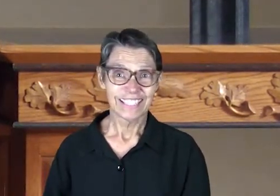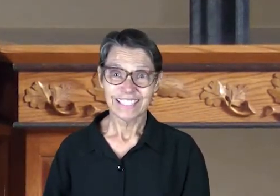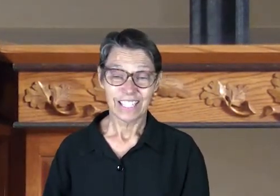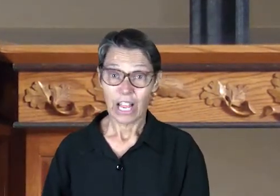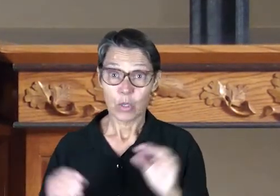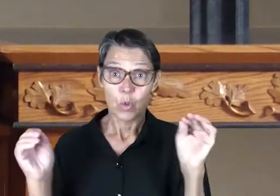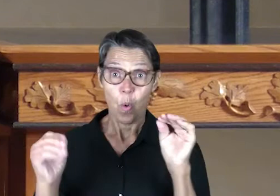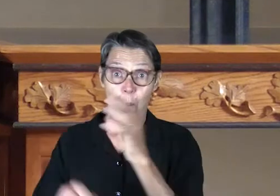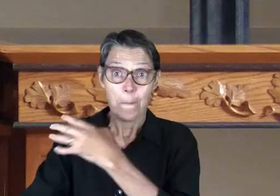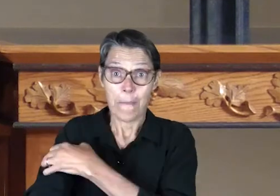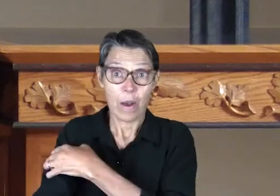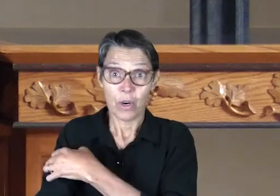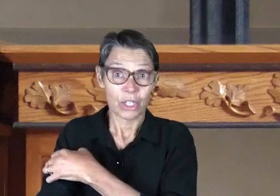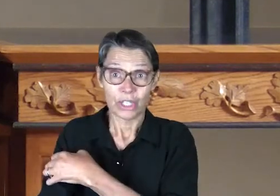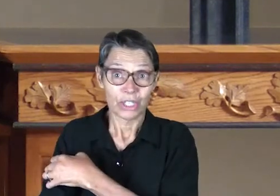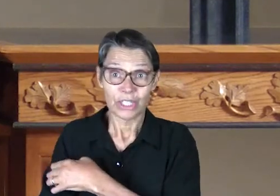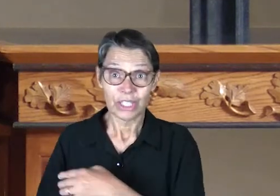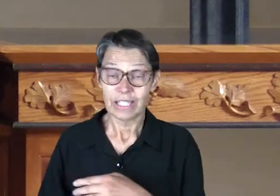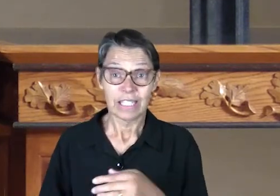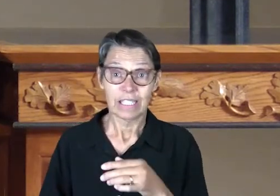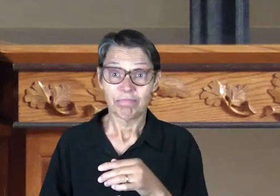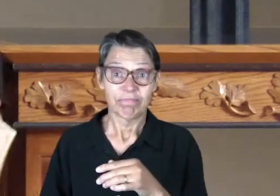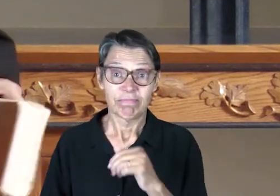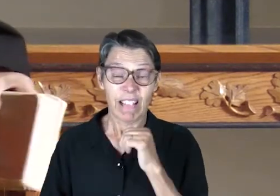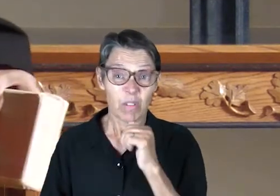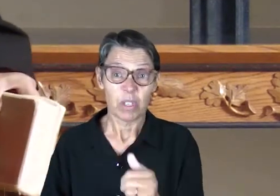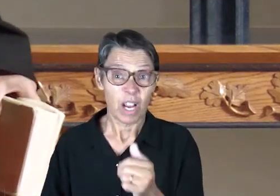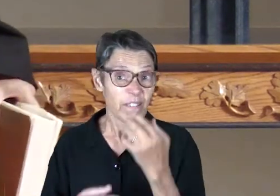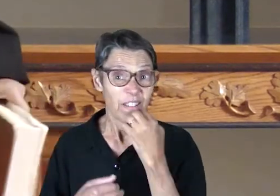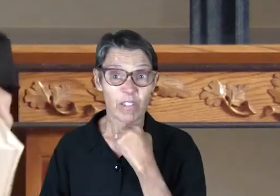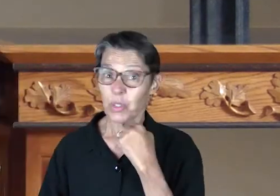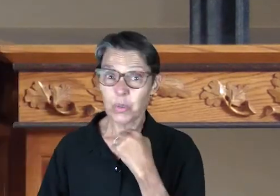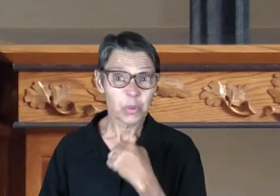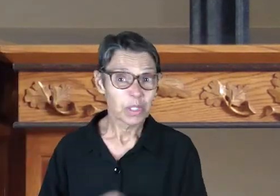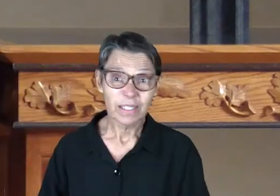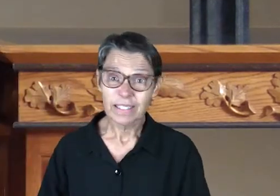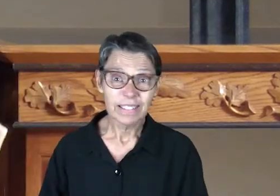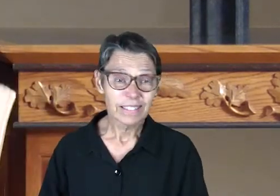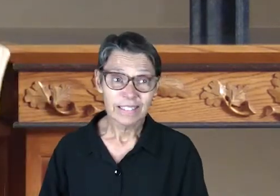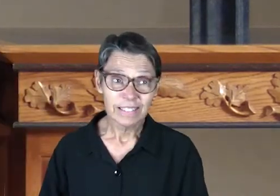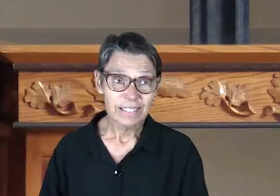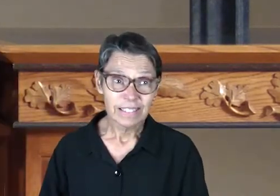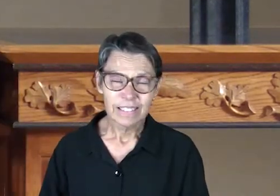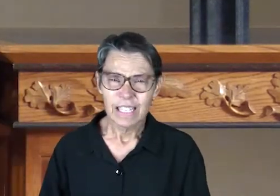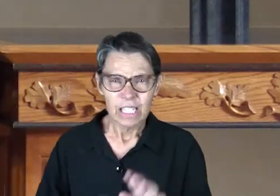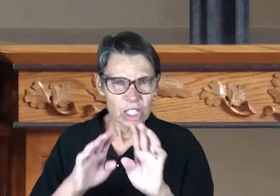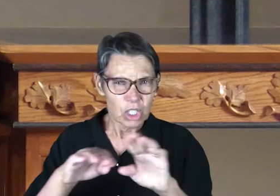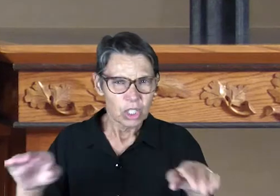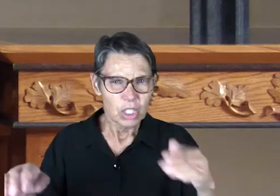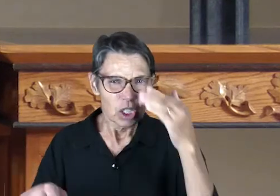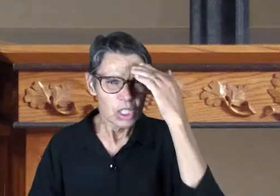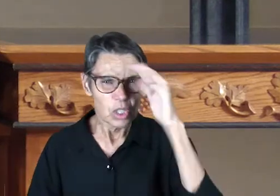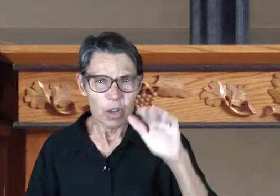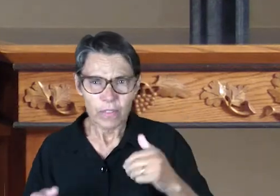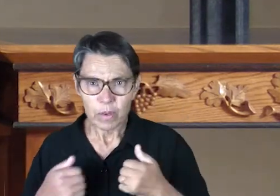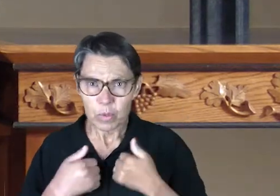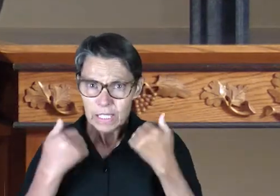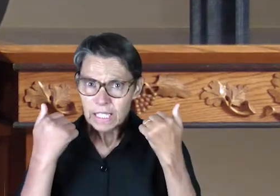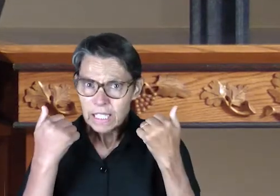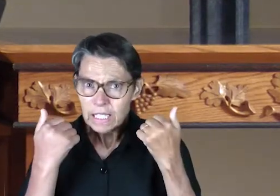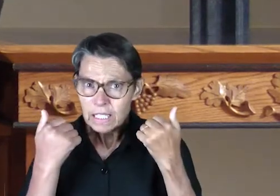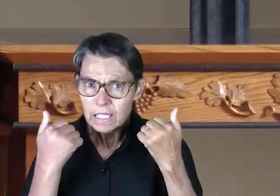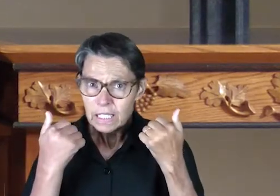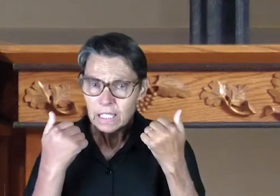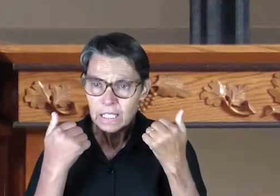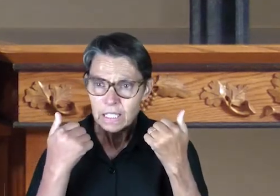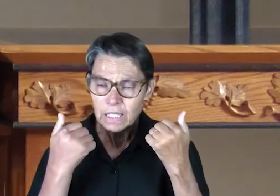not only supposed to be seen and not heard. It would even be better if they weren't seen. They Because children, you never knew quite